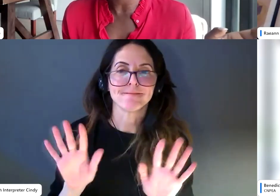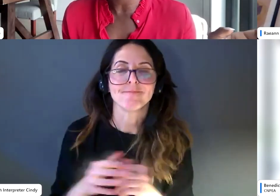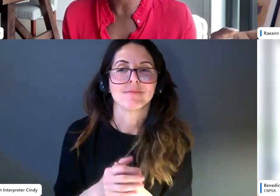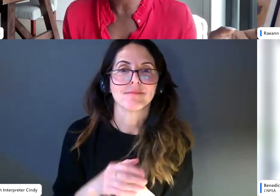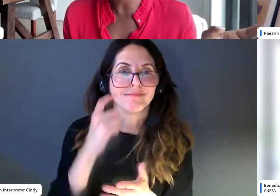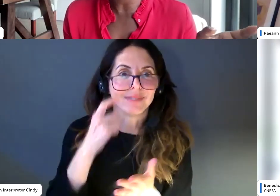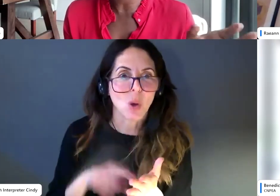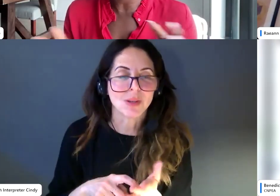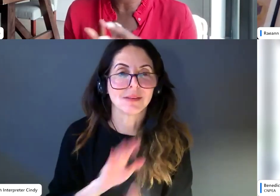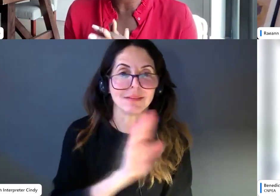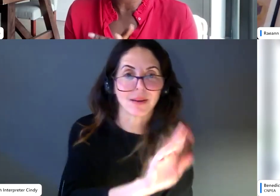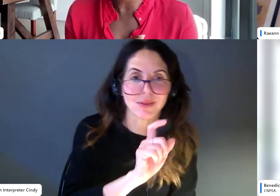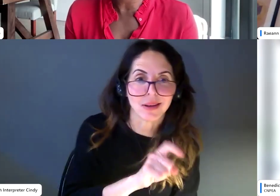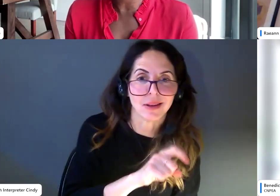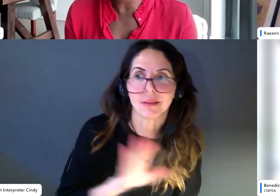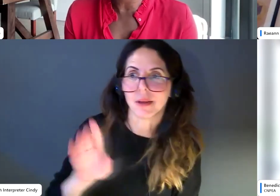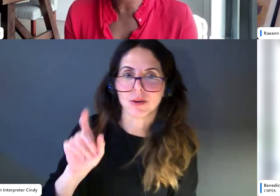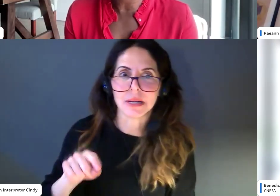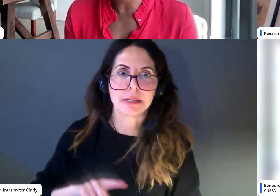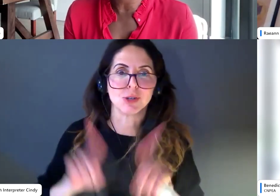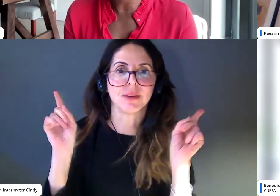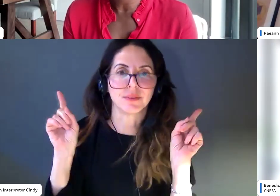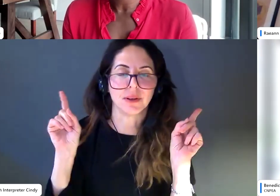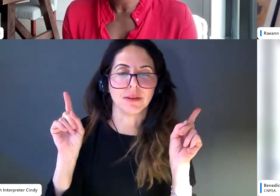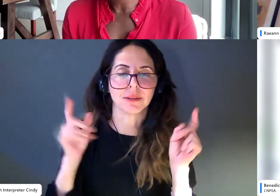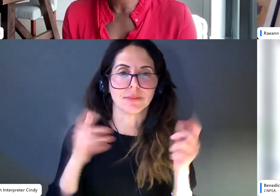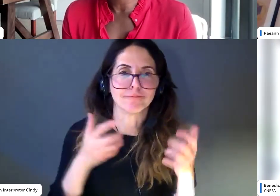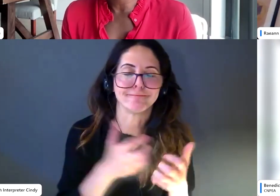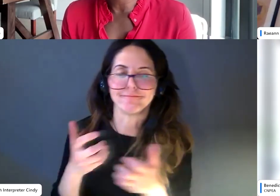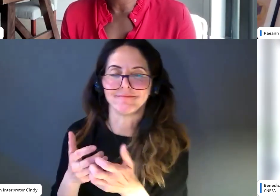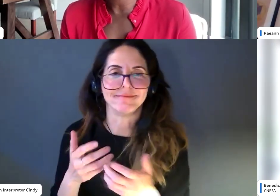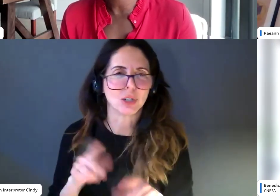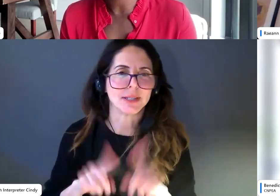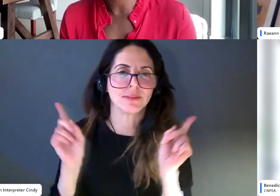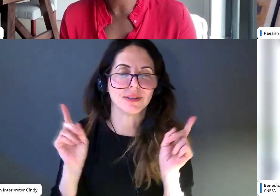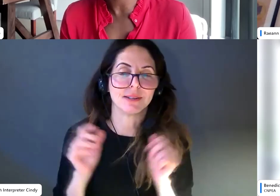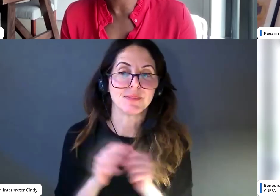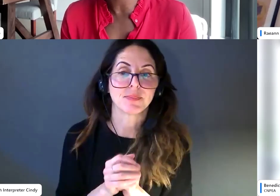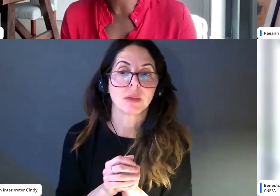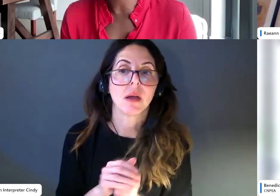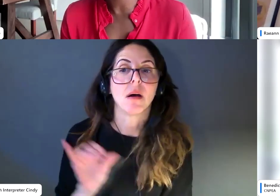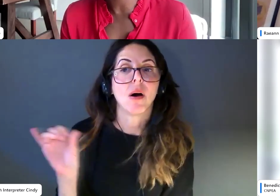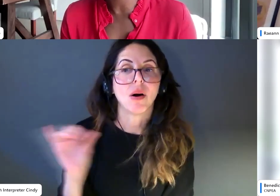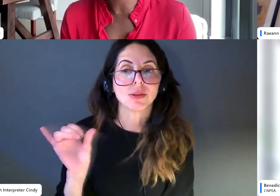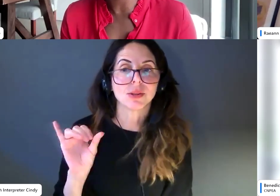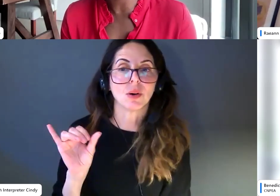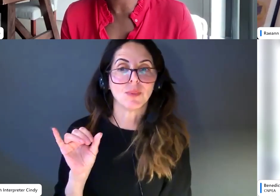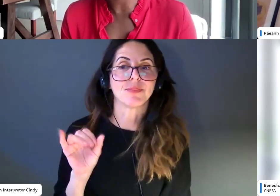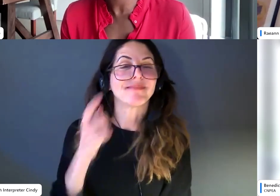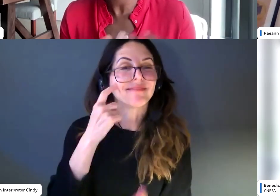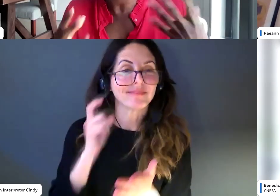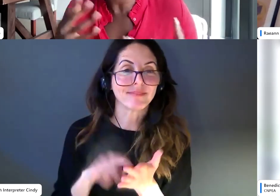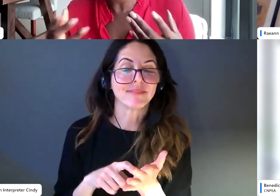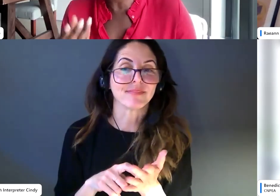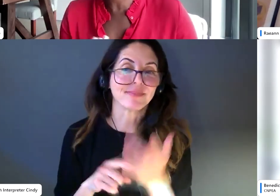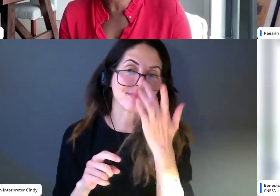have different needs and how those would need to be addressed differently. And the other thing that actually came up was,